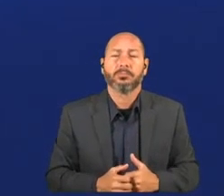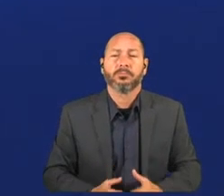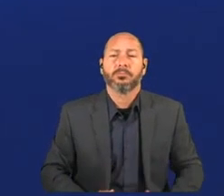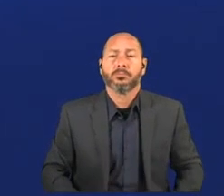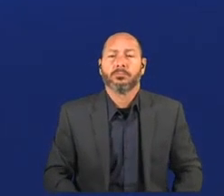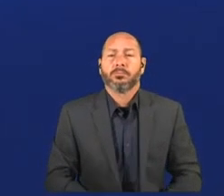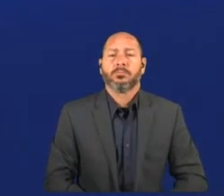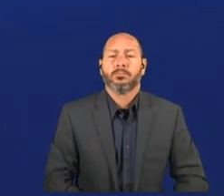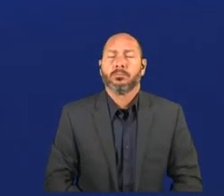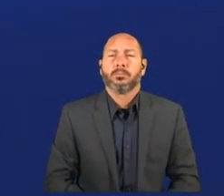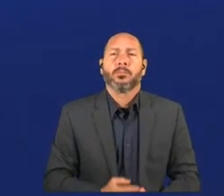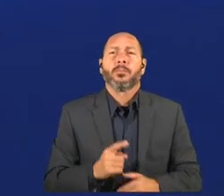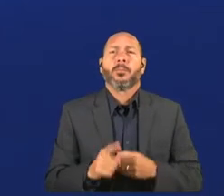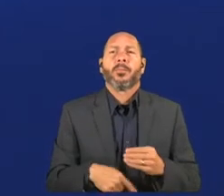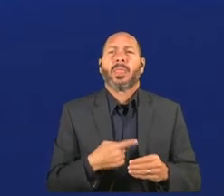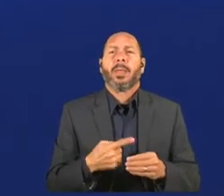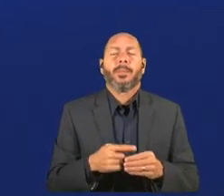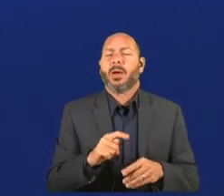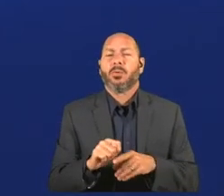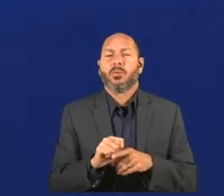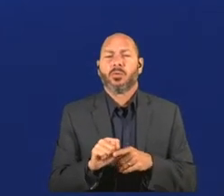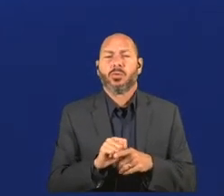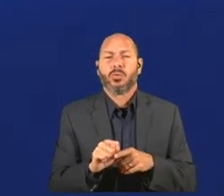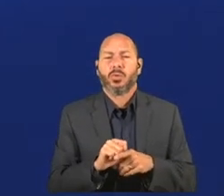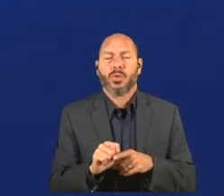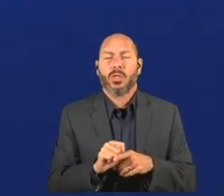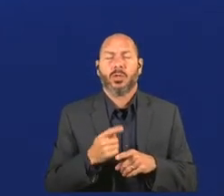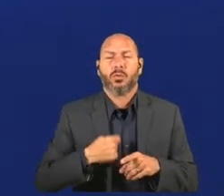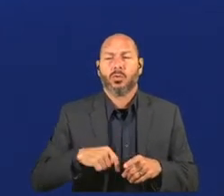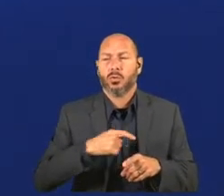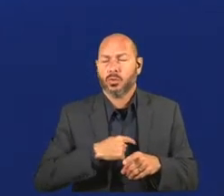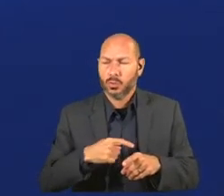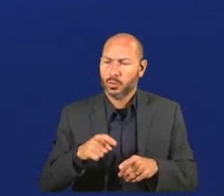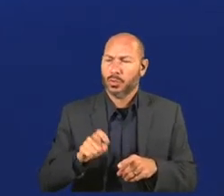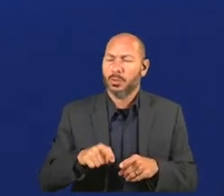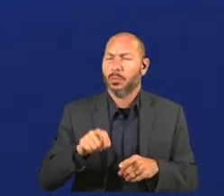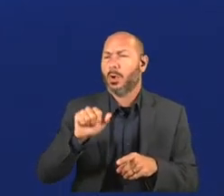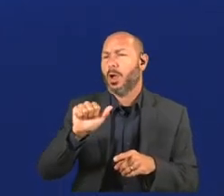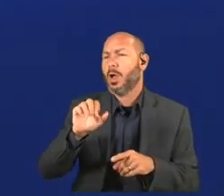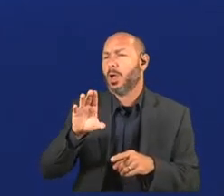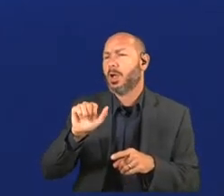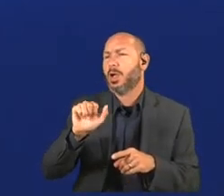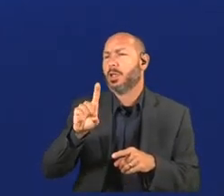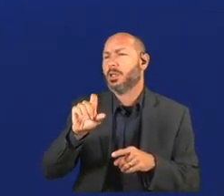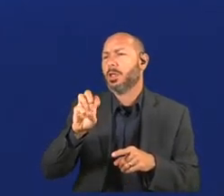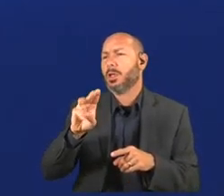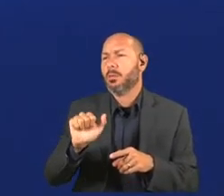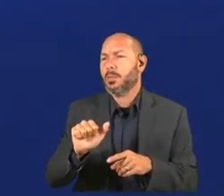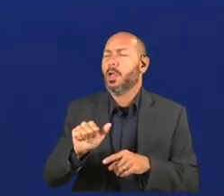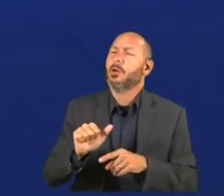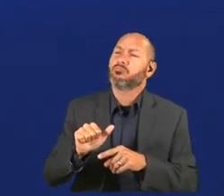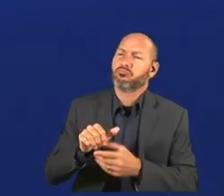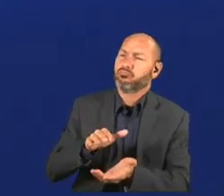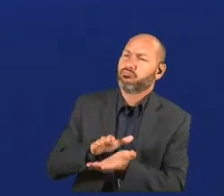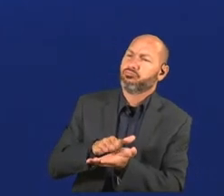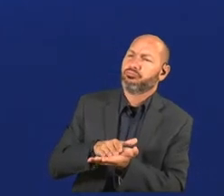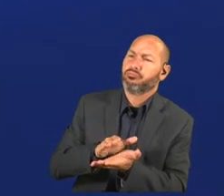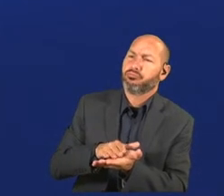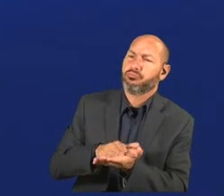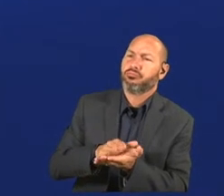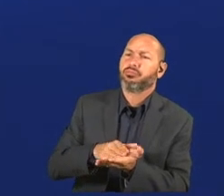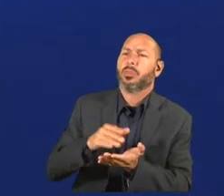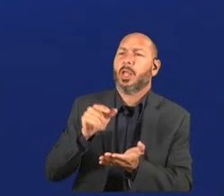With respect to training, we do have to commend academia for its efforts to produce high-quality